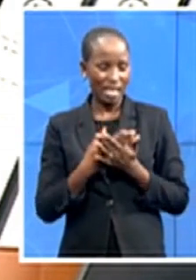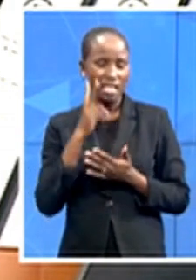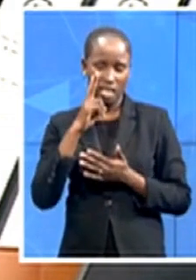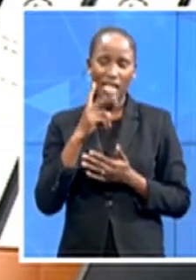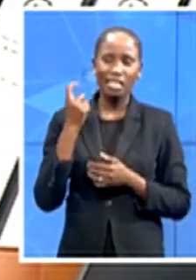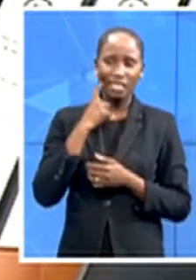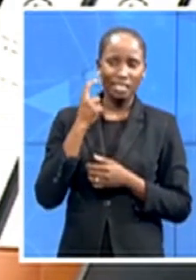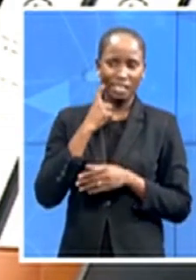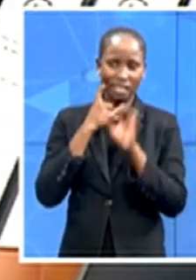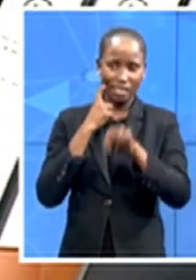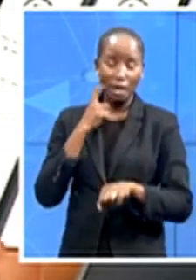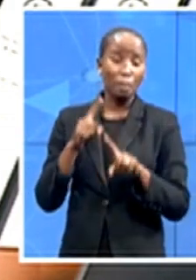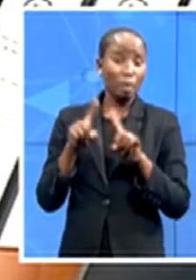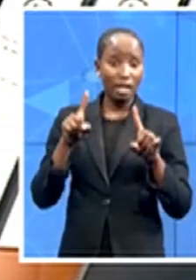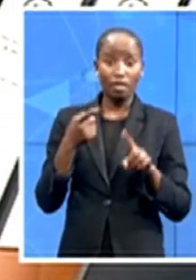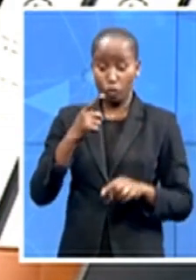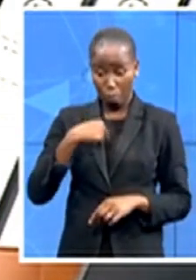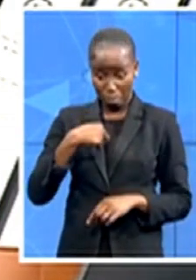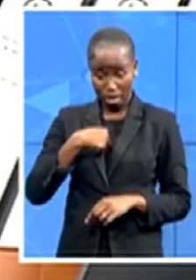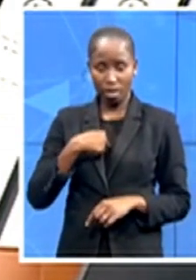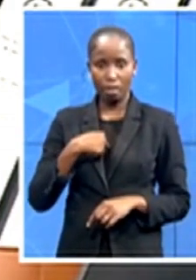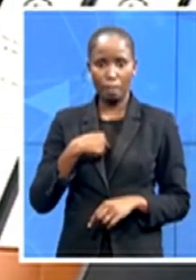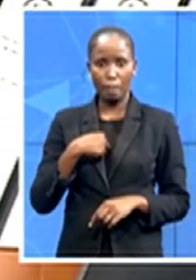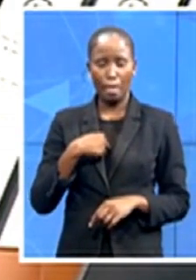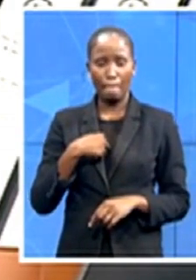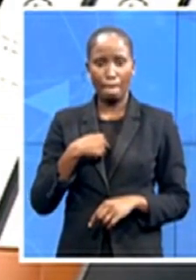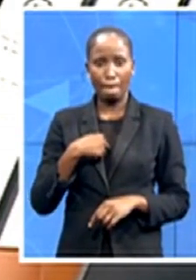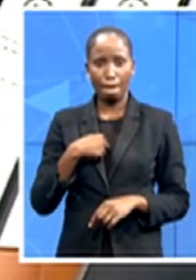from acquiescing and going along.